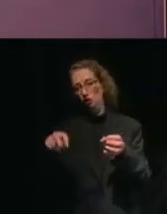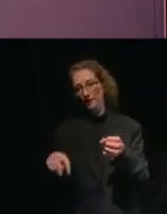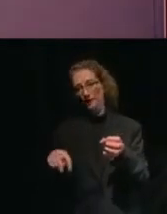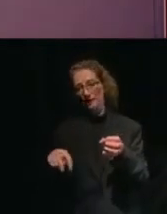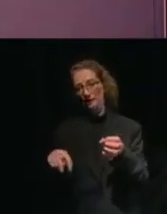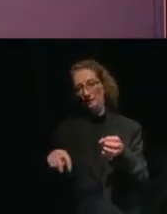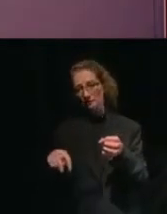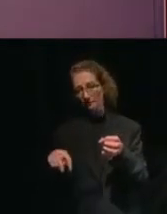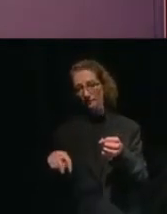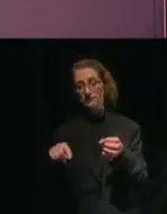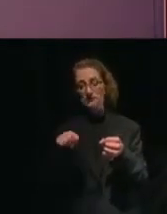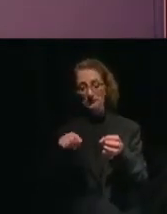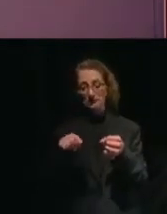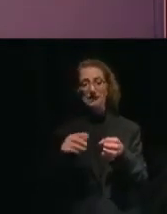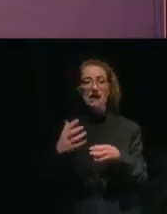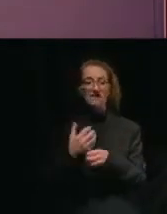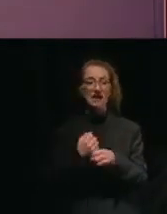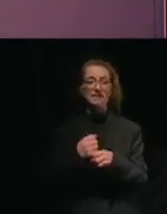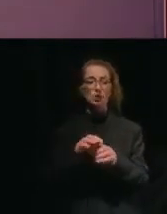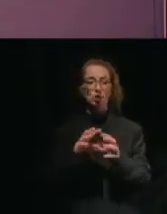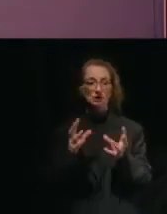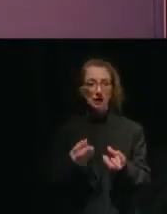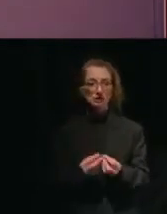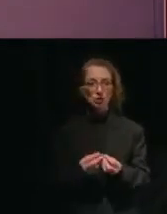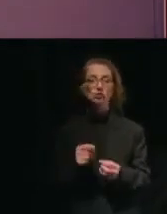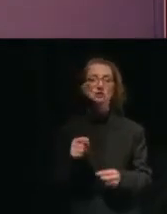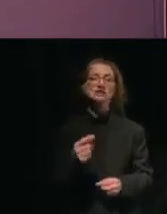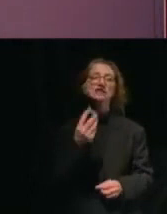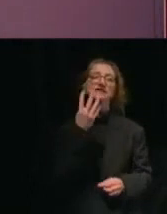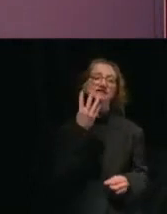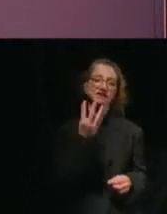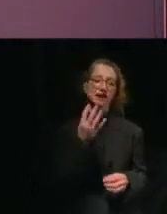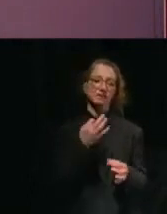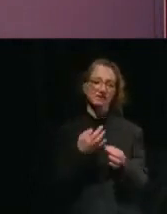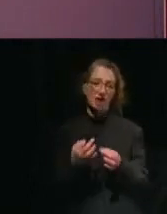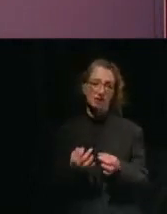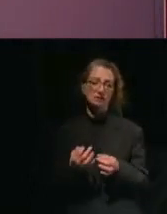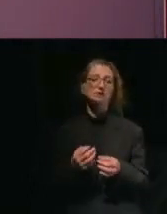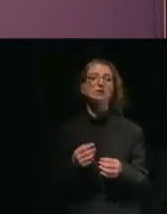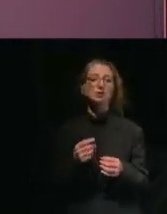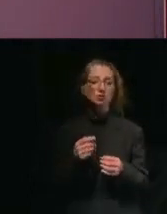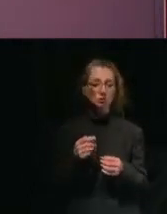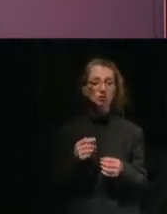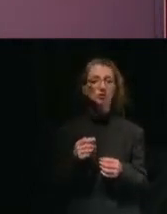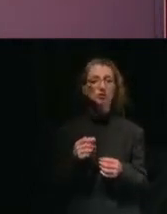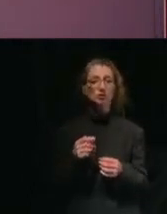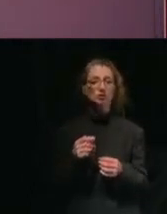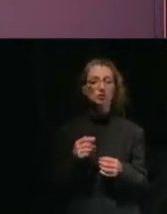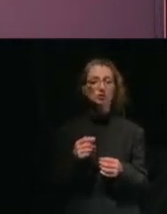work. Four of the people we spoke with worked like this, and generally,